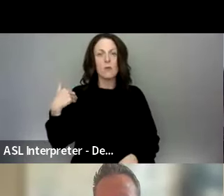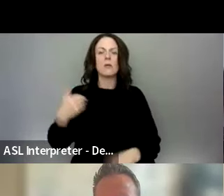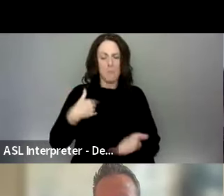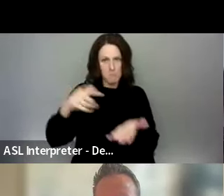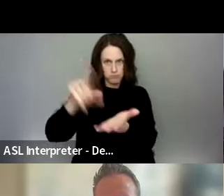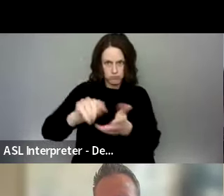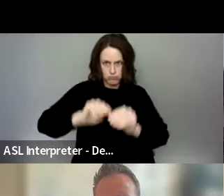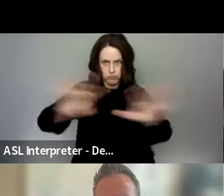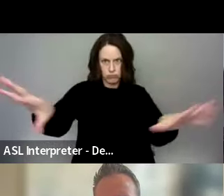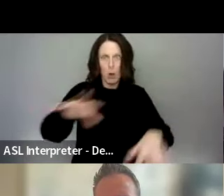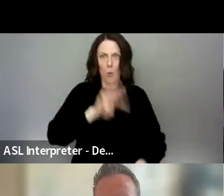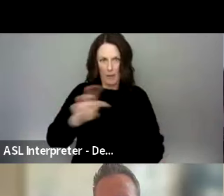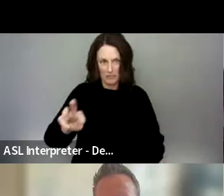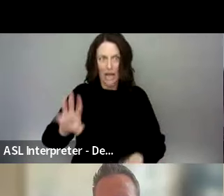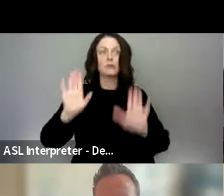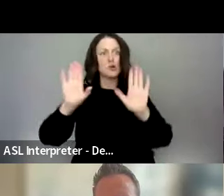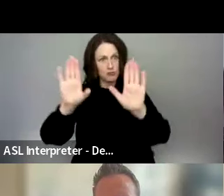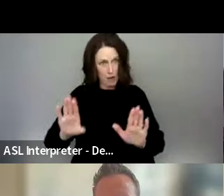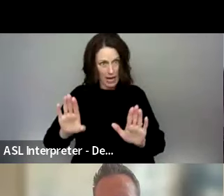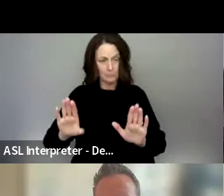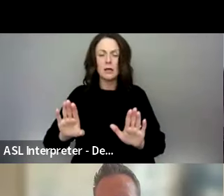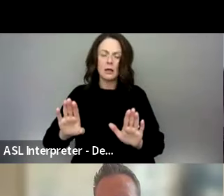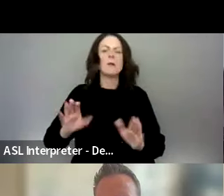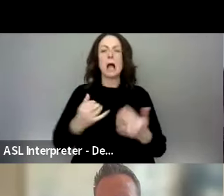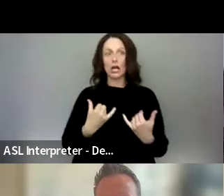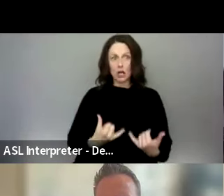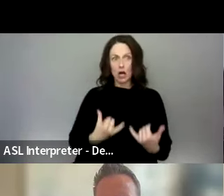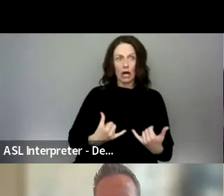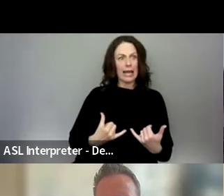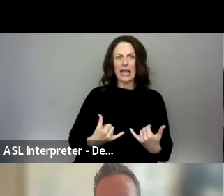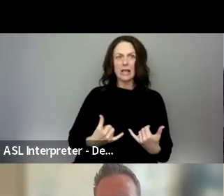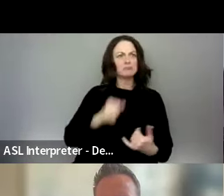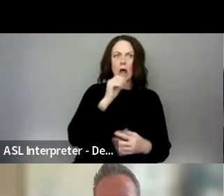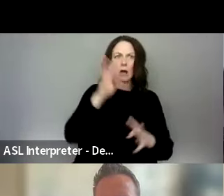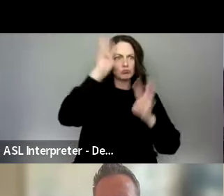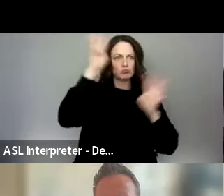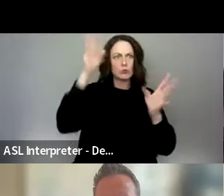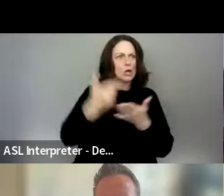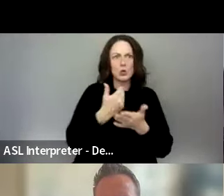published on our website, which is great. We're currently not working on anything.